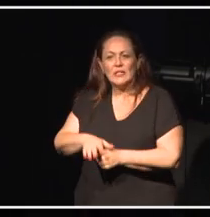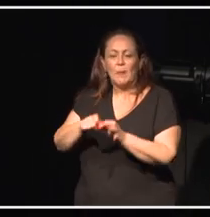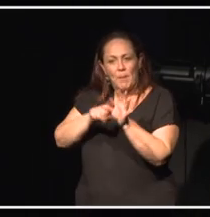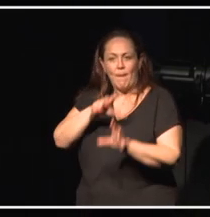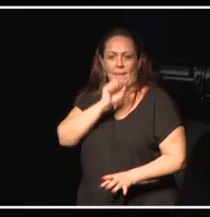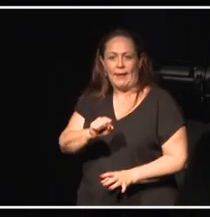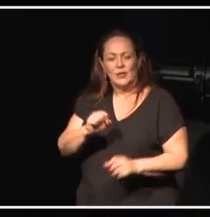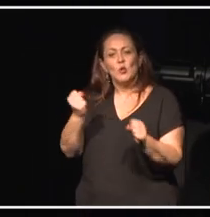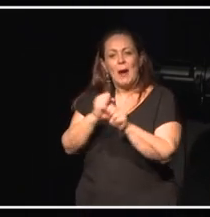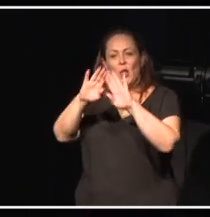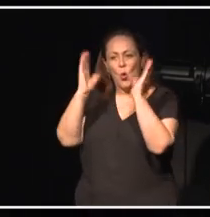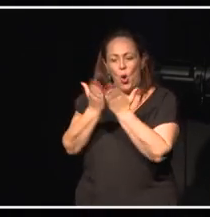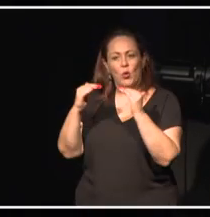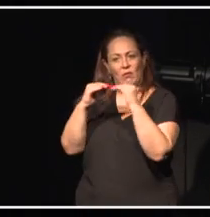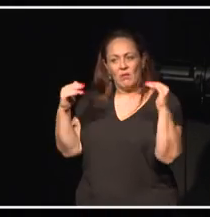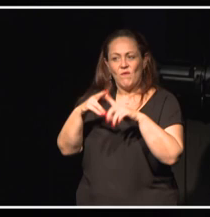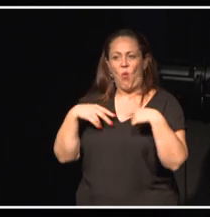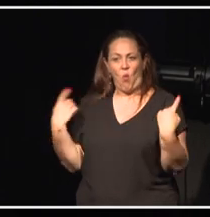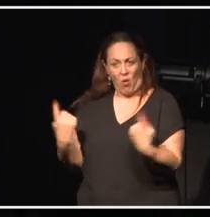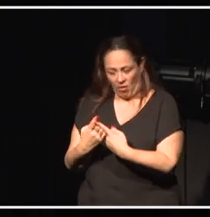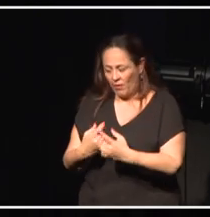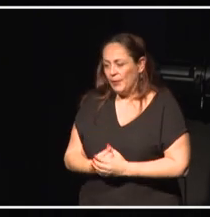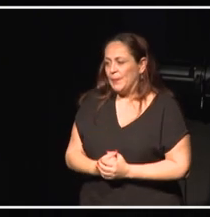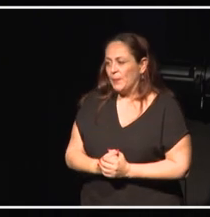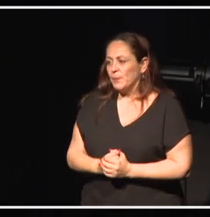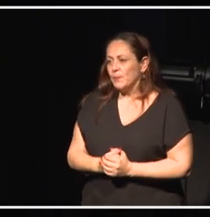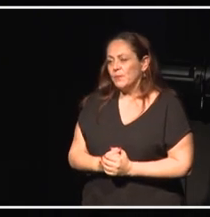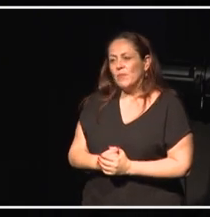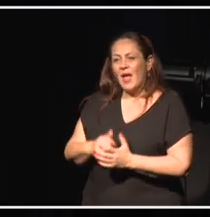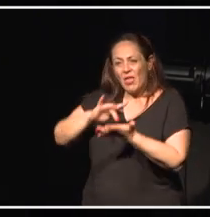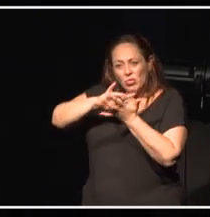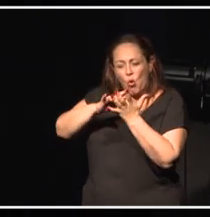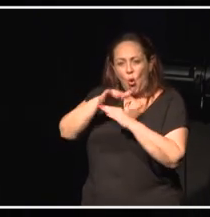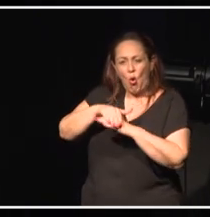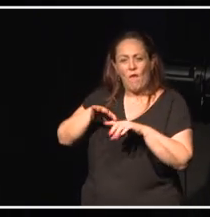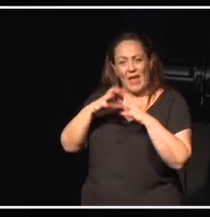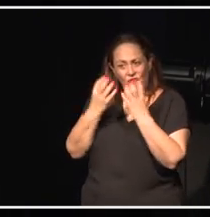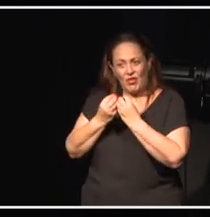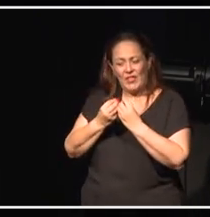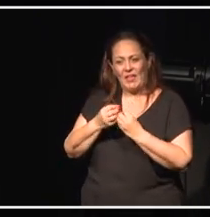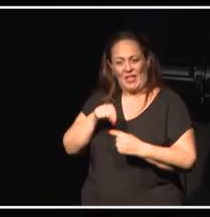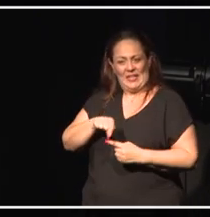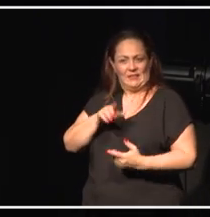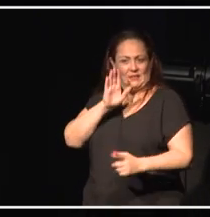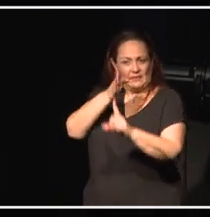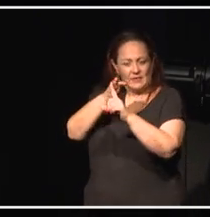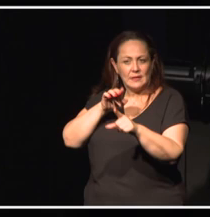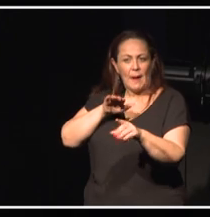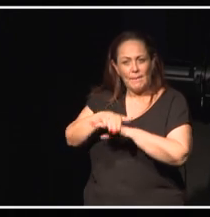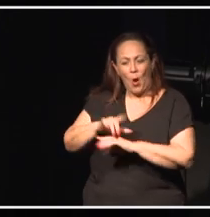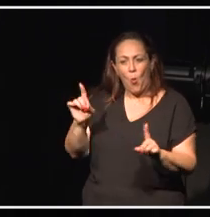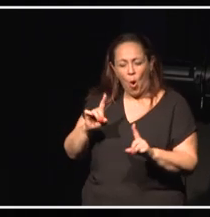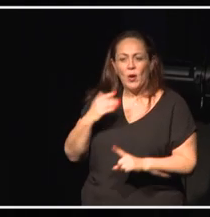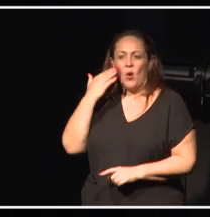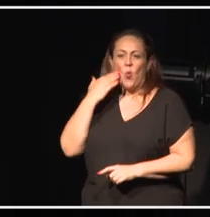about making the world a better place for everyone. And at its core, one of the things that I feel feminism is about women